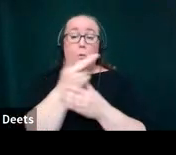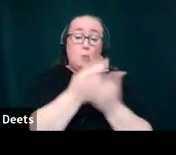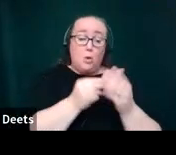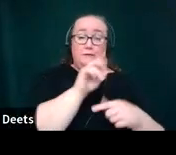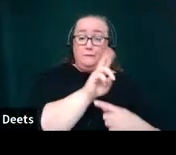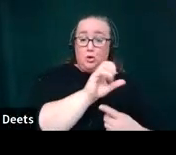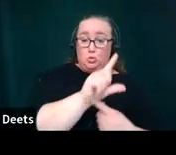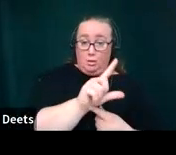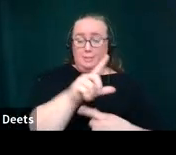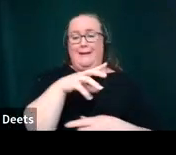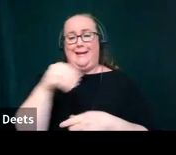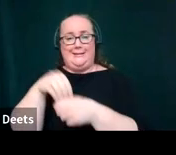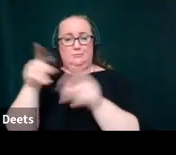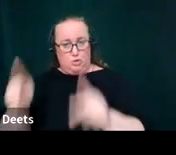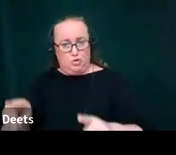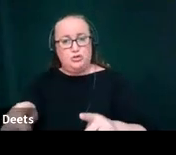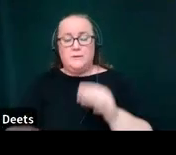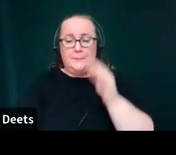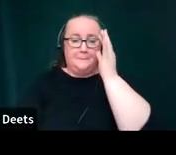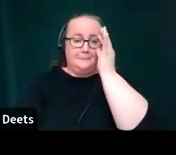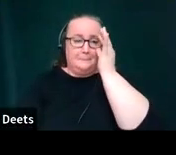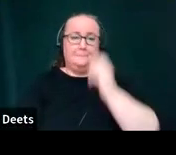and in person.